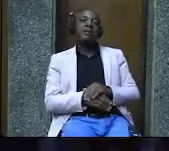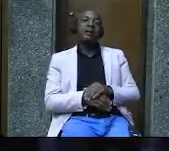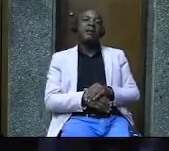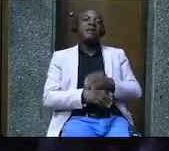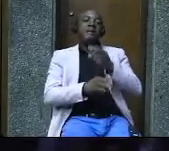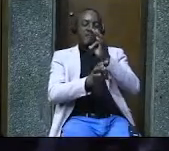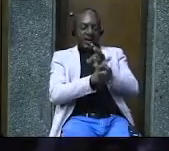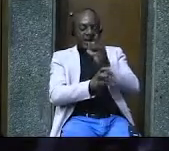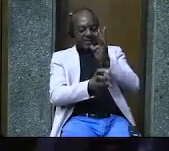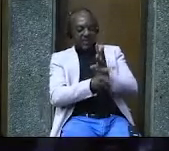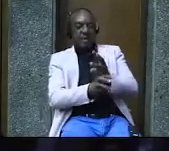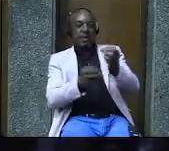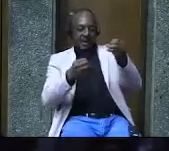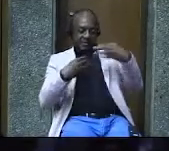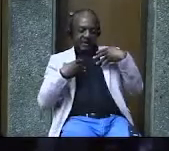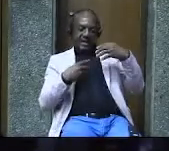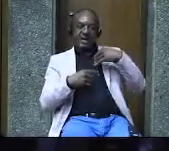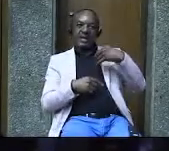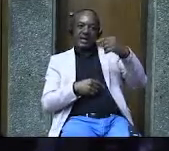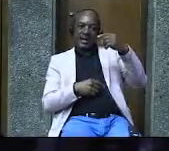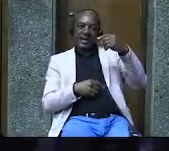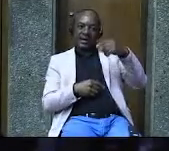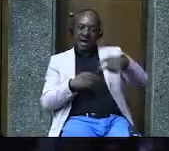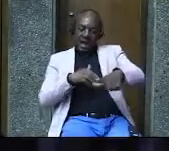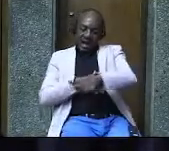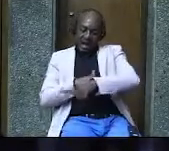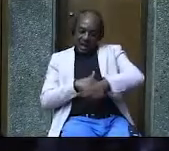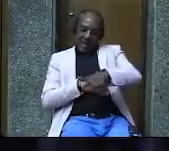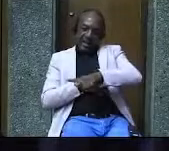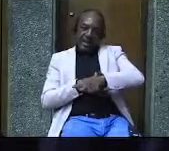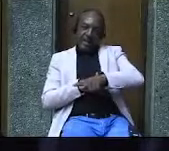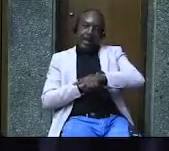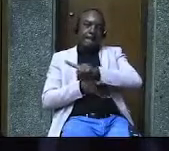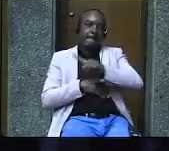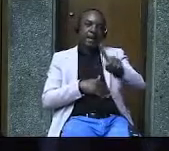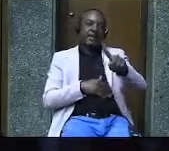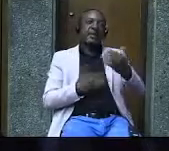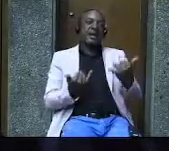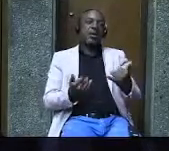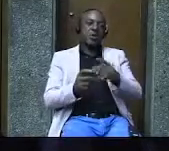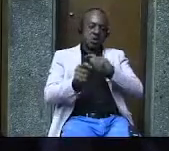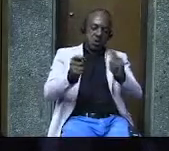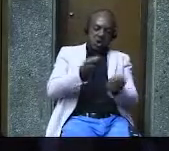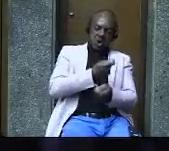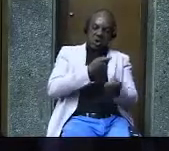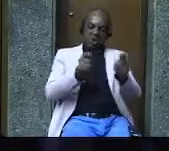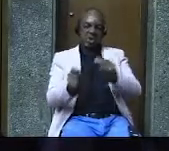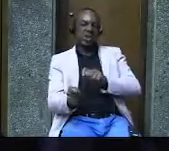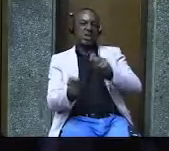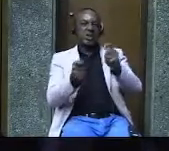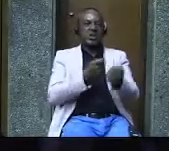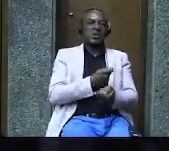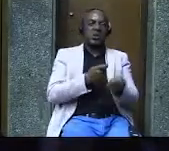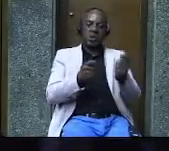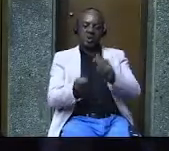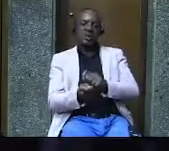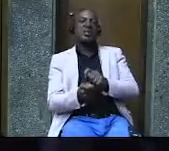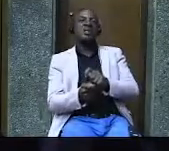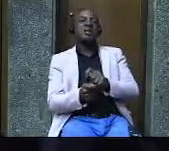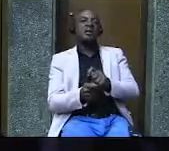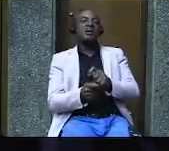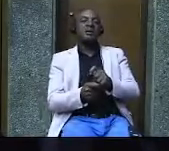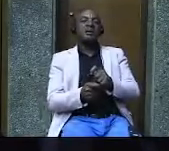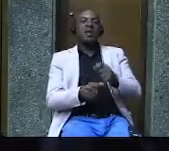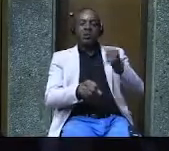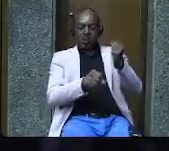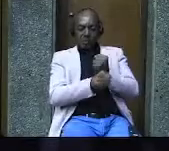lefatshe. And then hona jwale process tsa bona di dula di tshintsha ho bana le melao e bateng e delay some process and ba